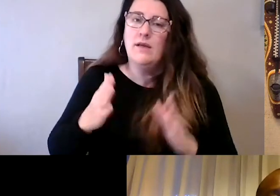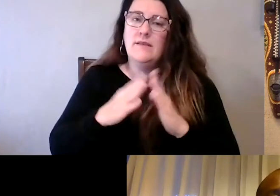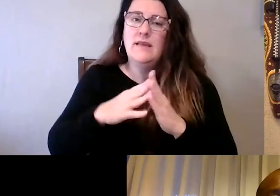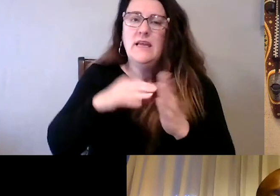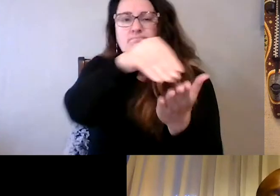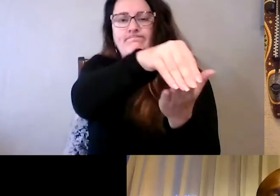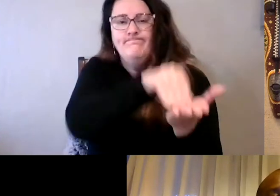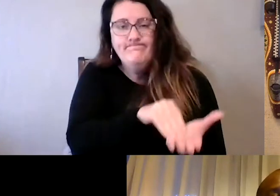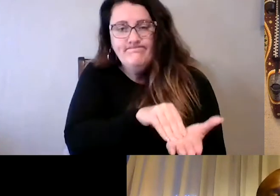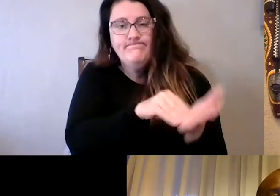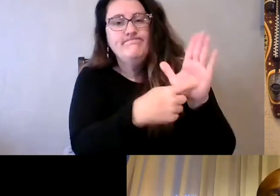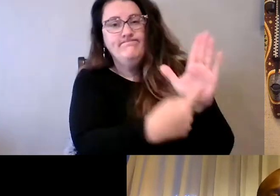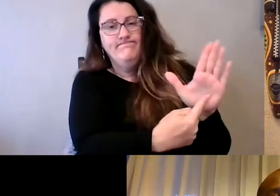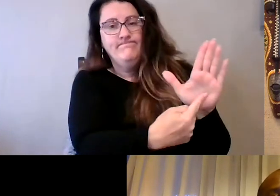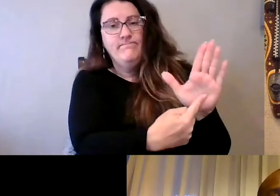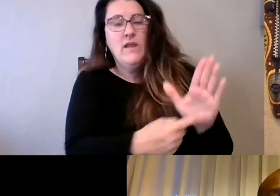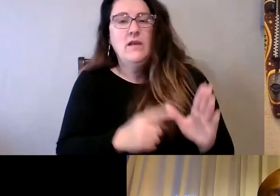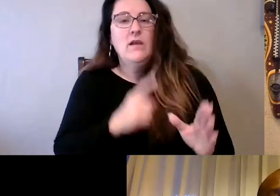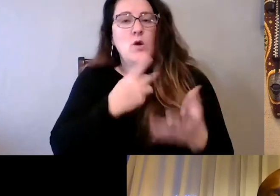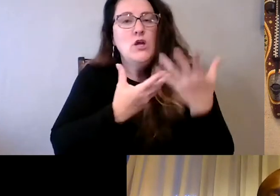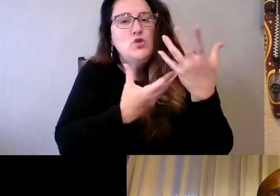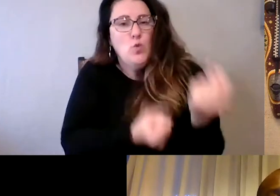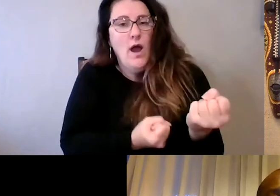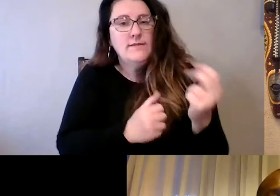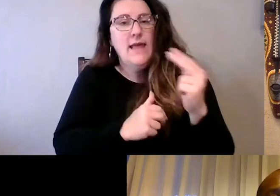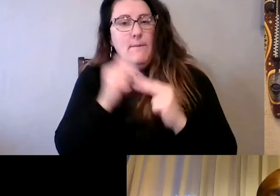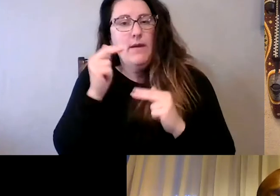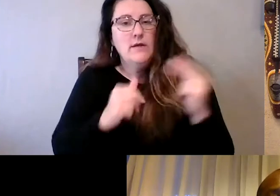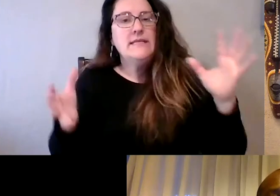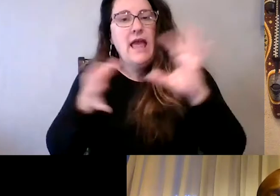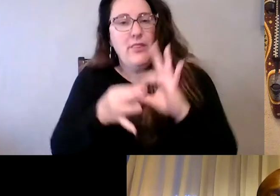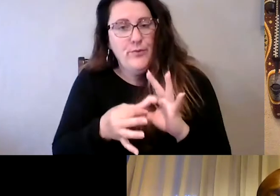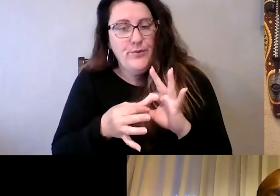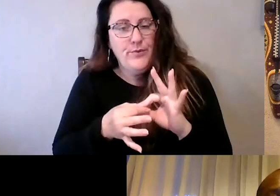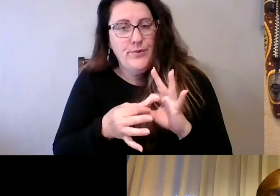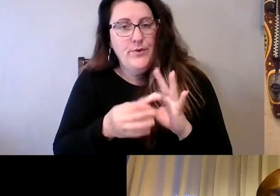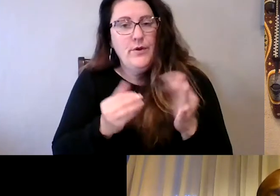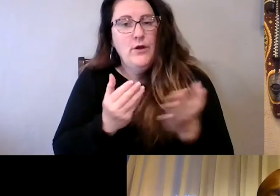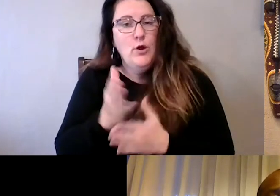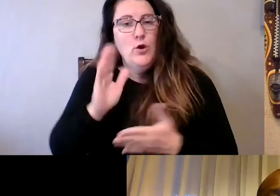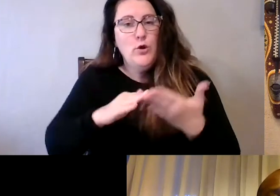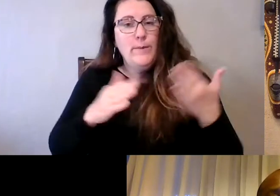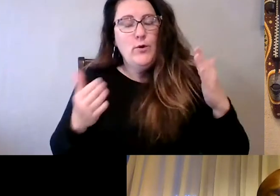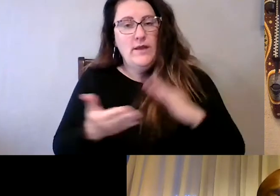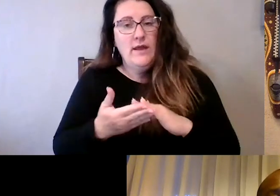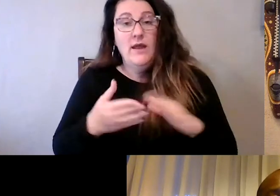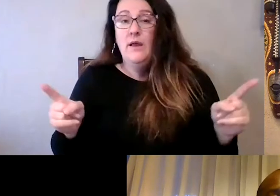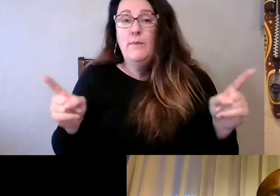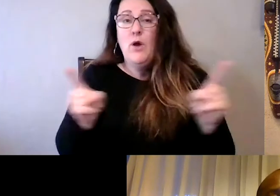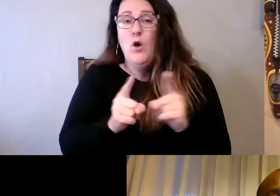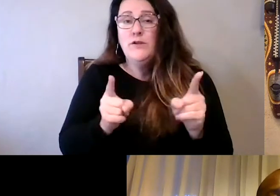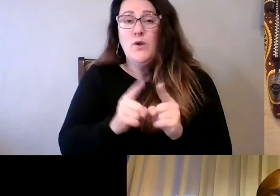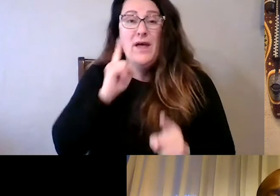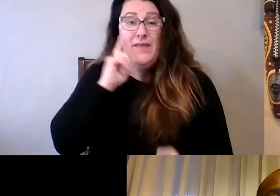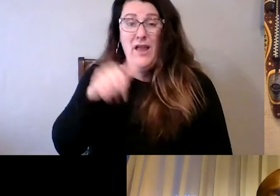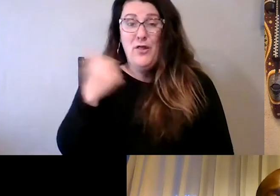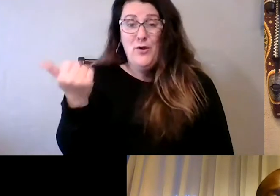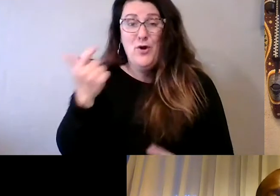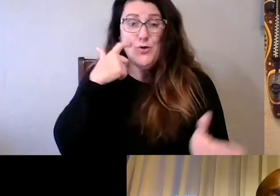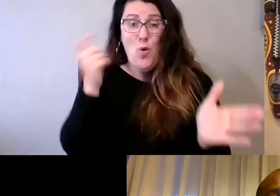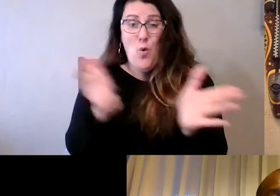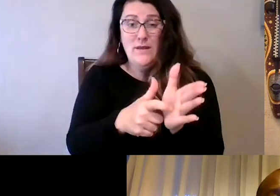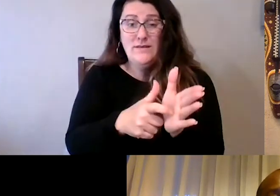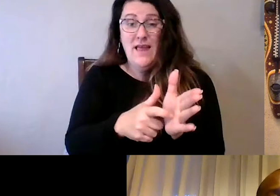blueprint. So they had a real trust that they built through the community. And also, I think the other thing to note is that